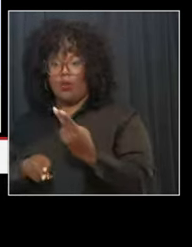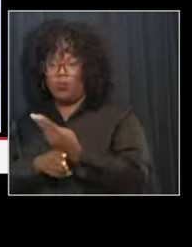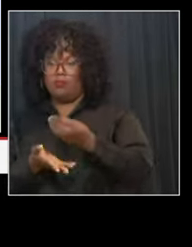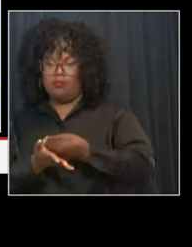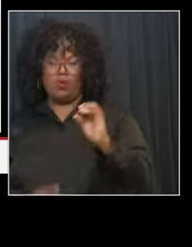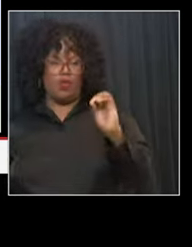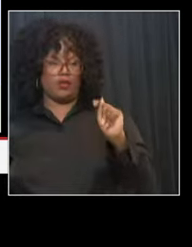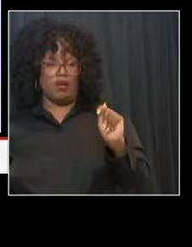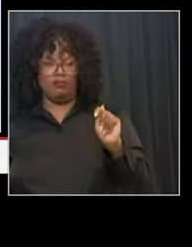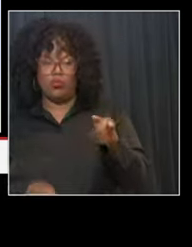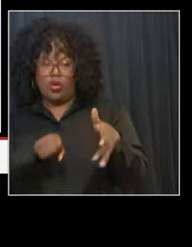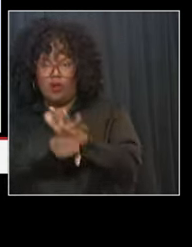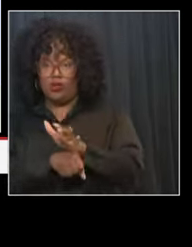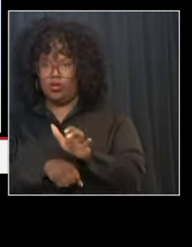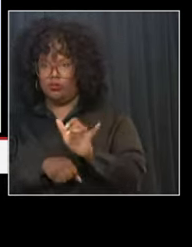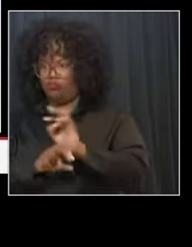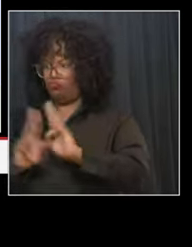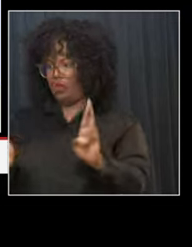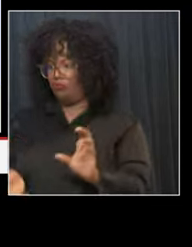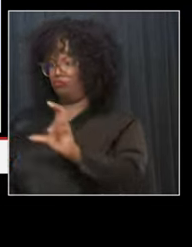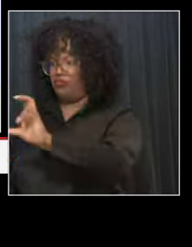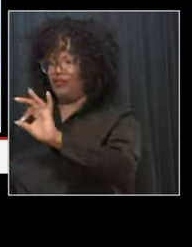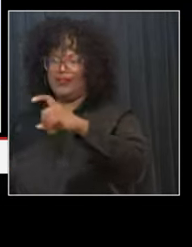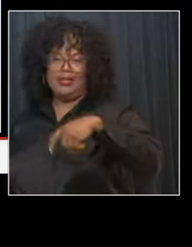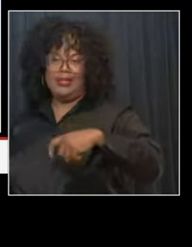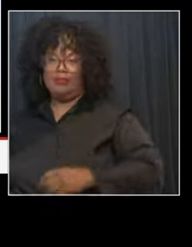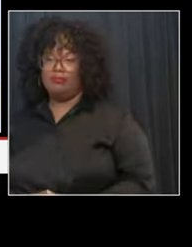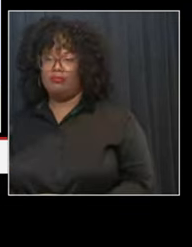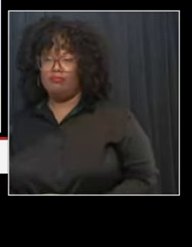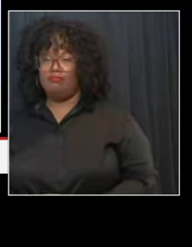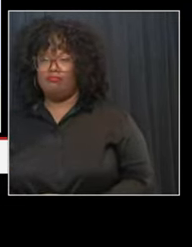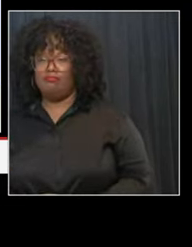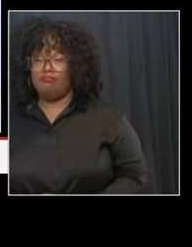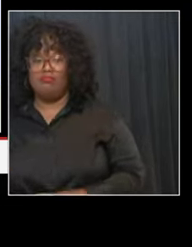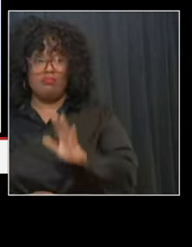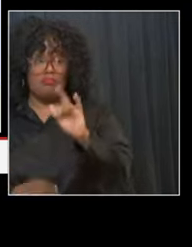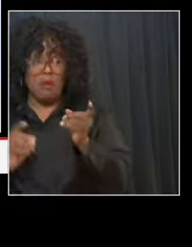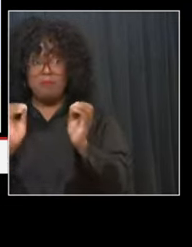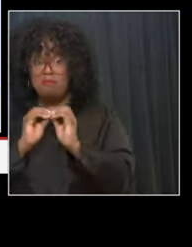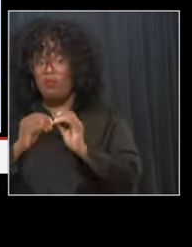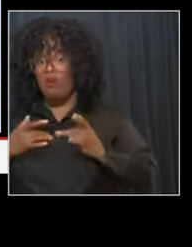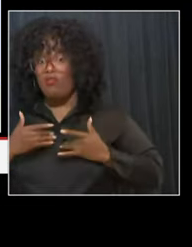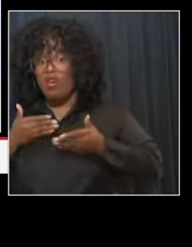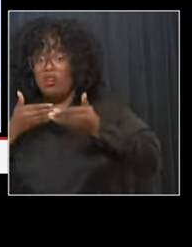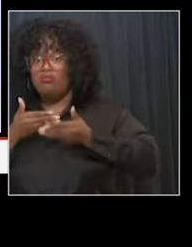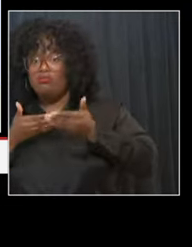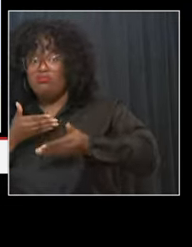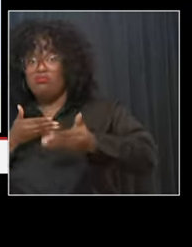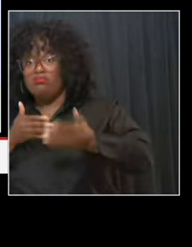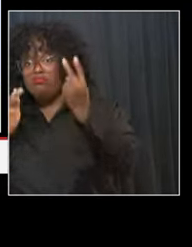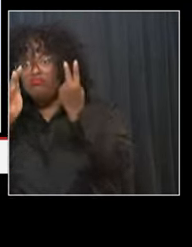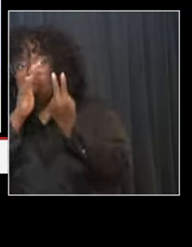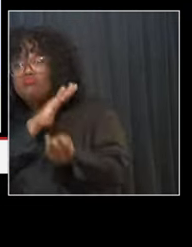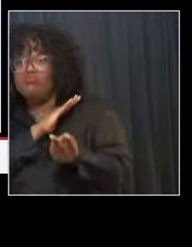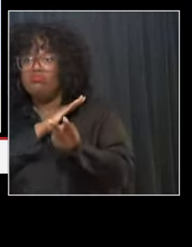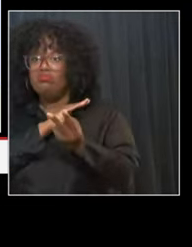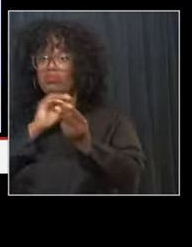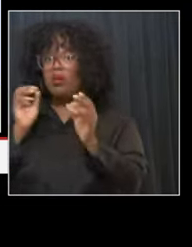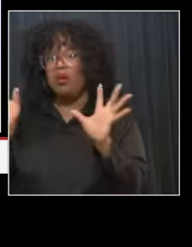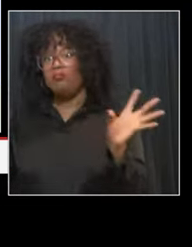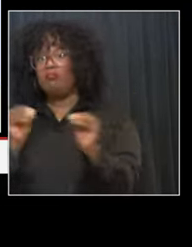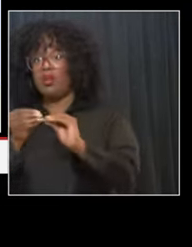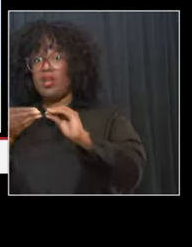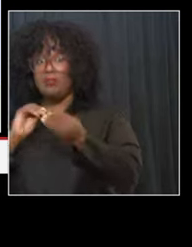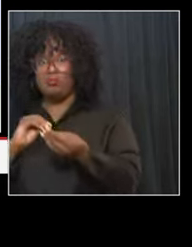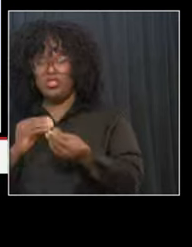We never know how many events we're truly going to have to do through the end of the year. And so we'll keep watching that spending. And if it does start